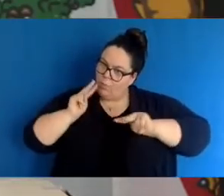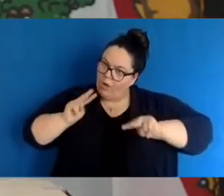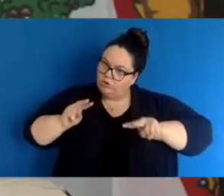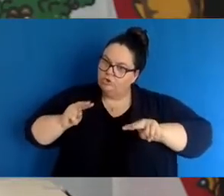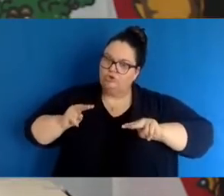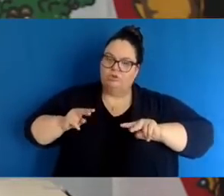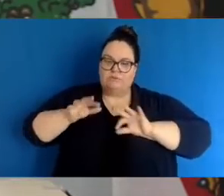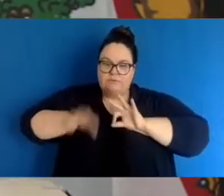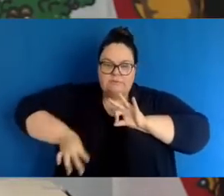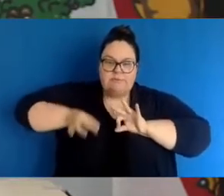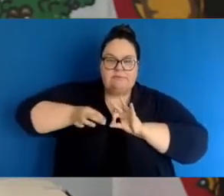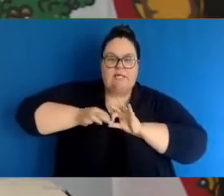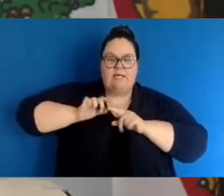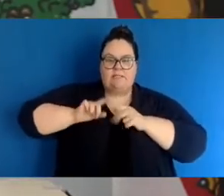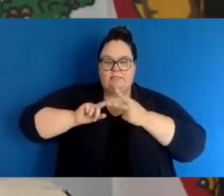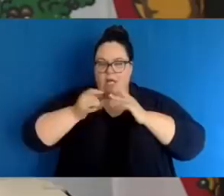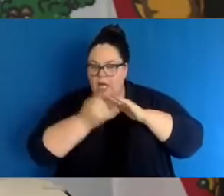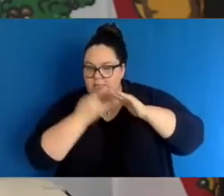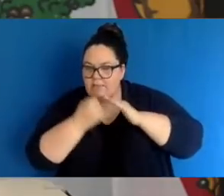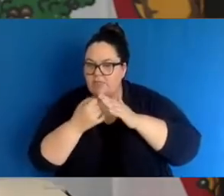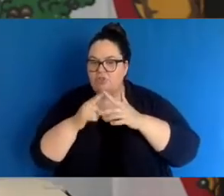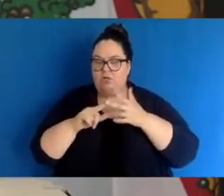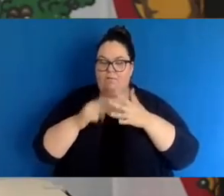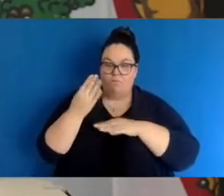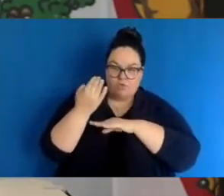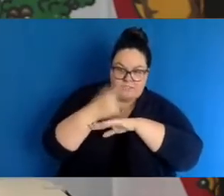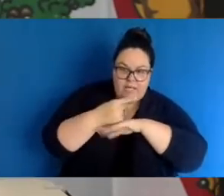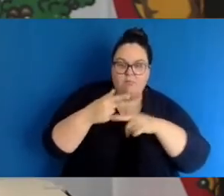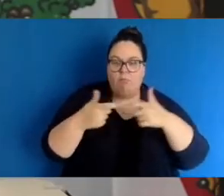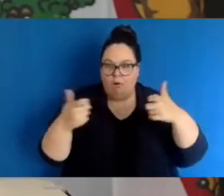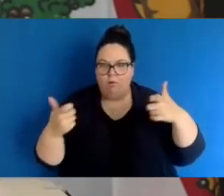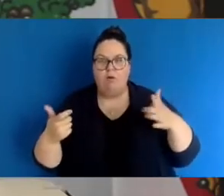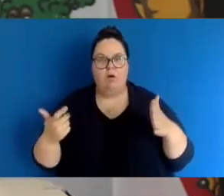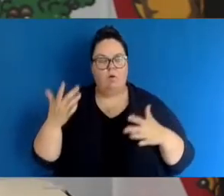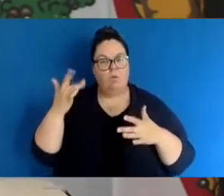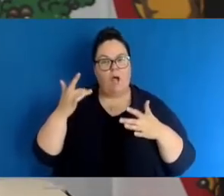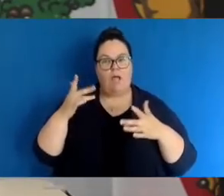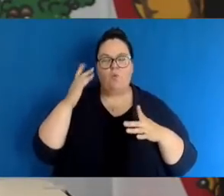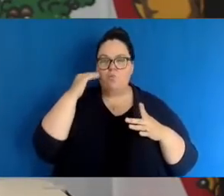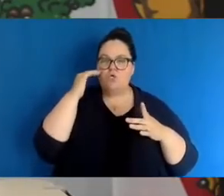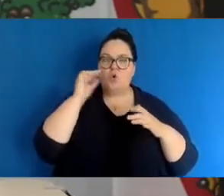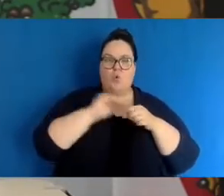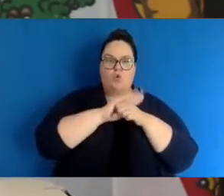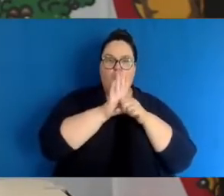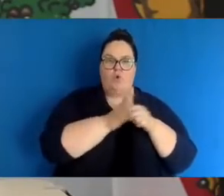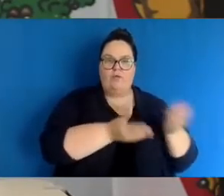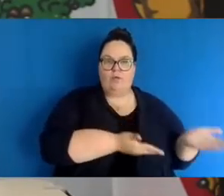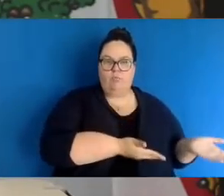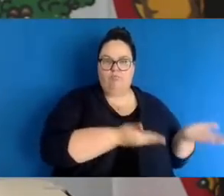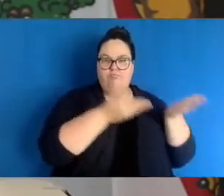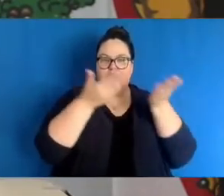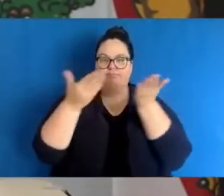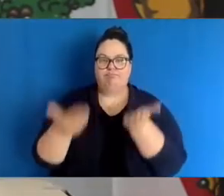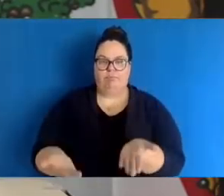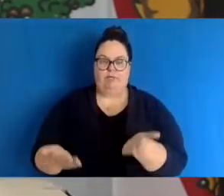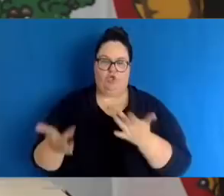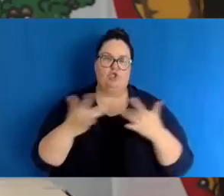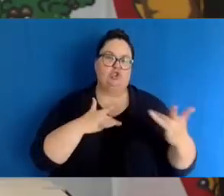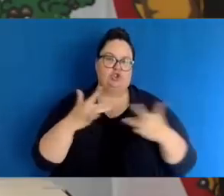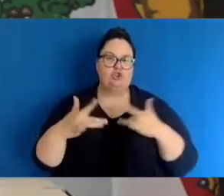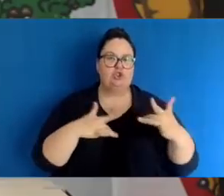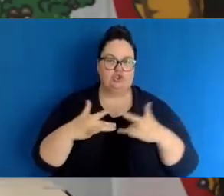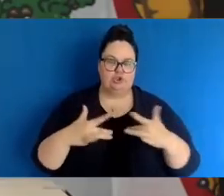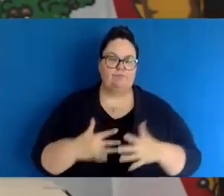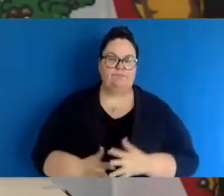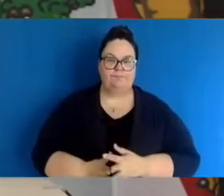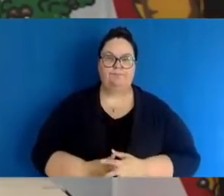our components at our points of entry, because the importation of COVID remains a concern. So because we're